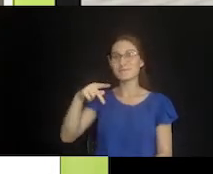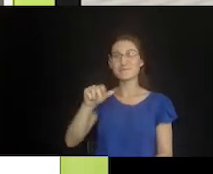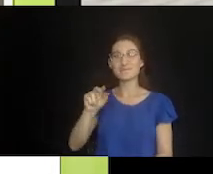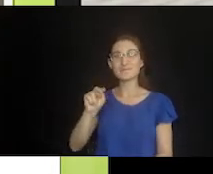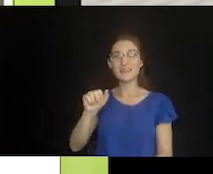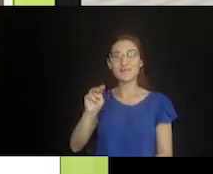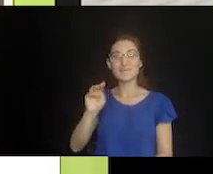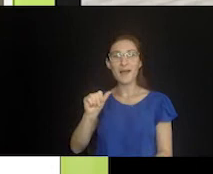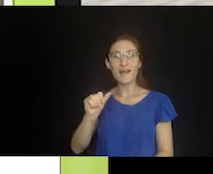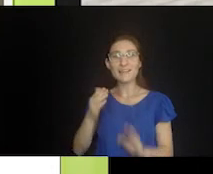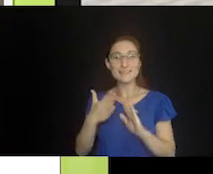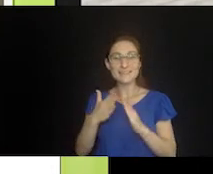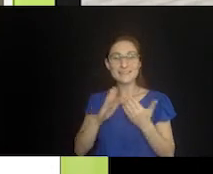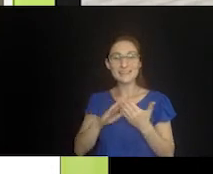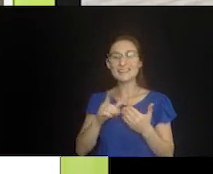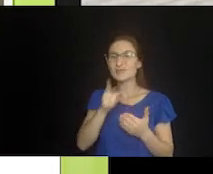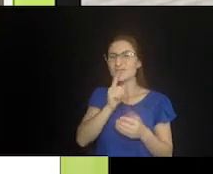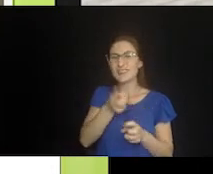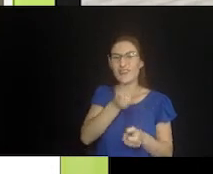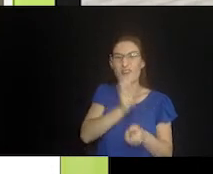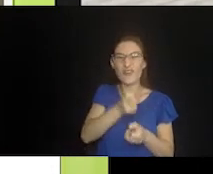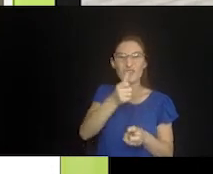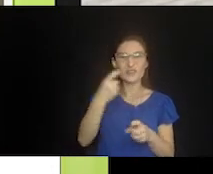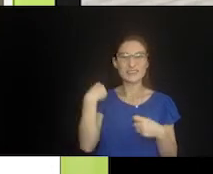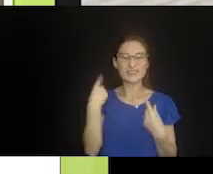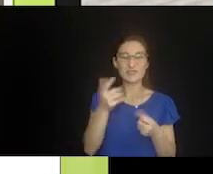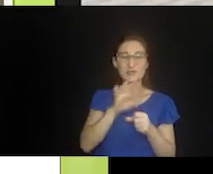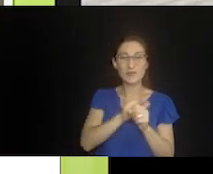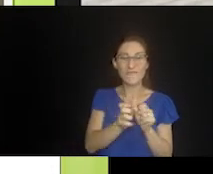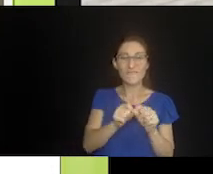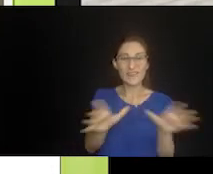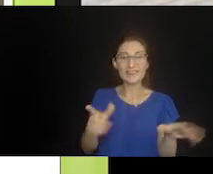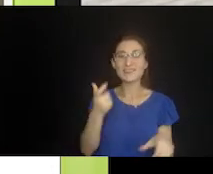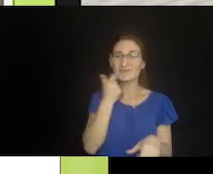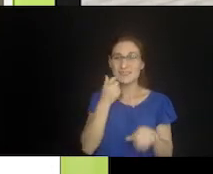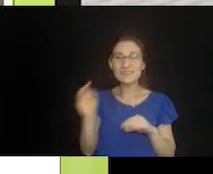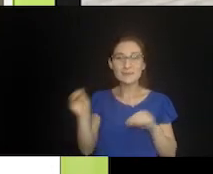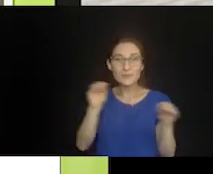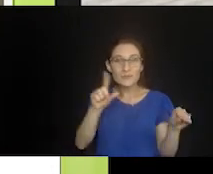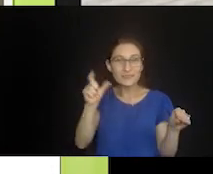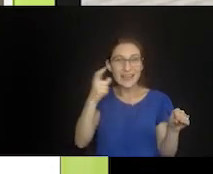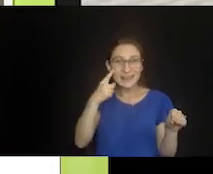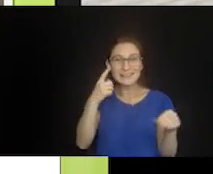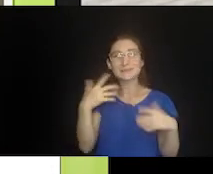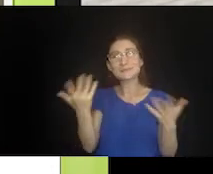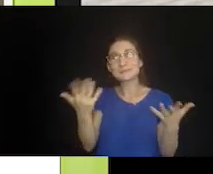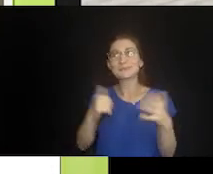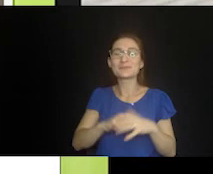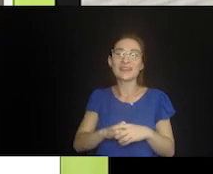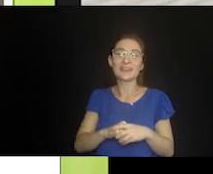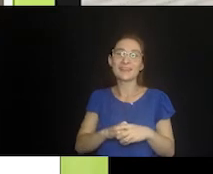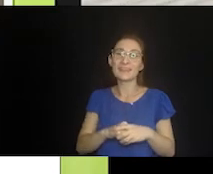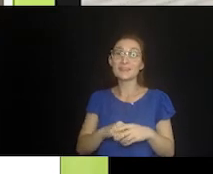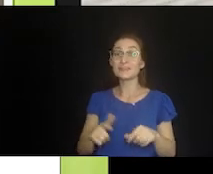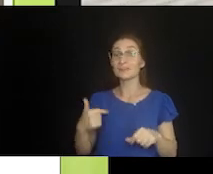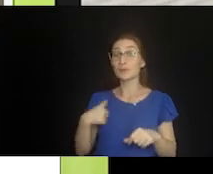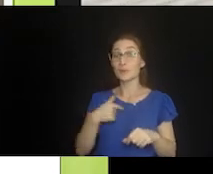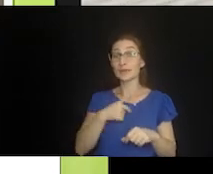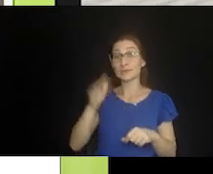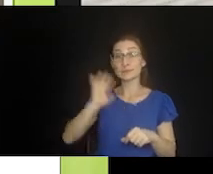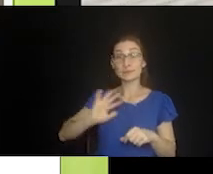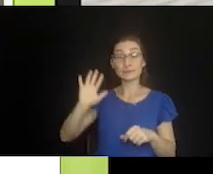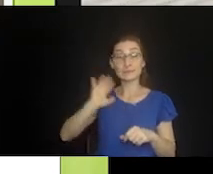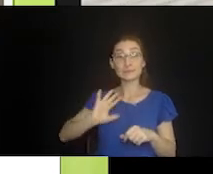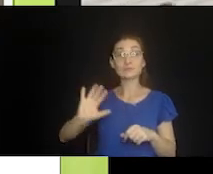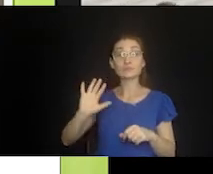always go back to when I lived in Panama City because it's been harder since COVID. I just moved to Tallahassee, but it's been harder since